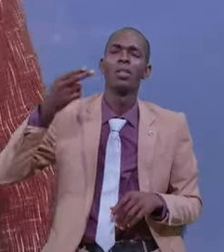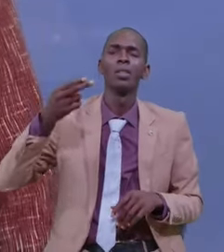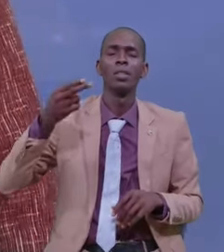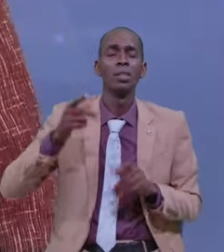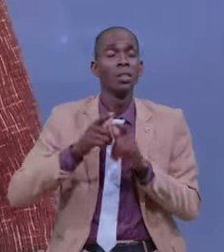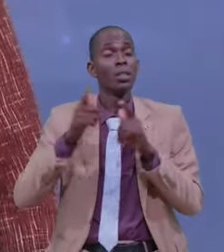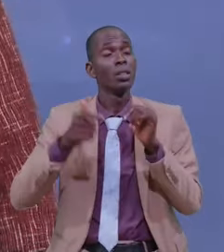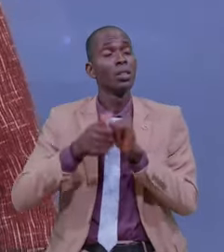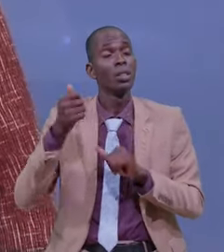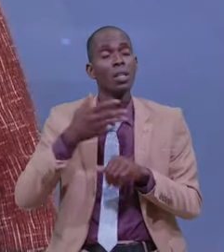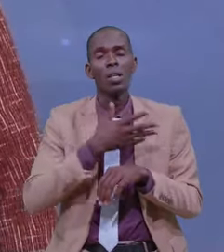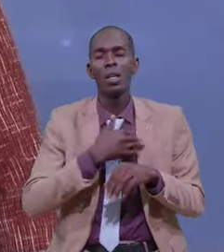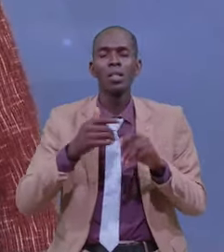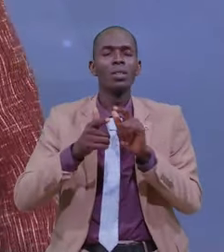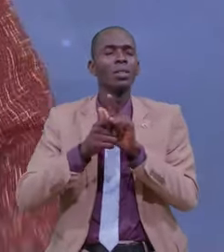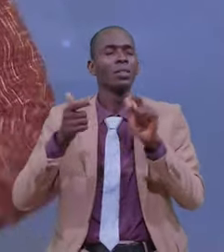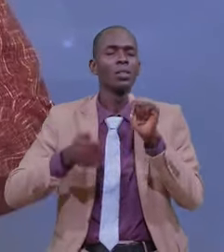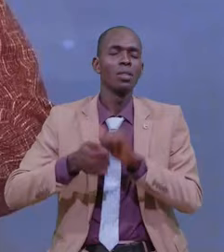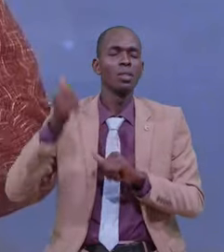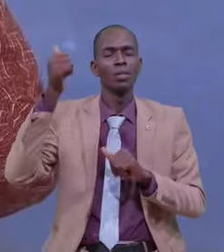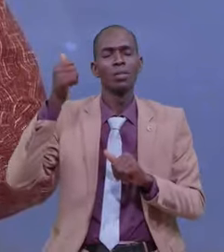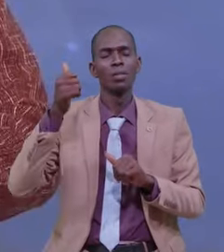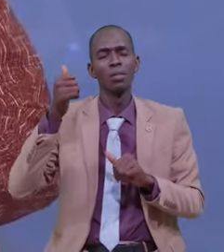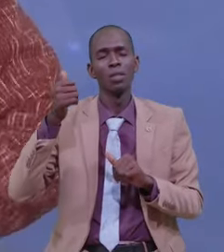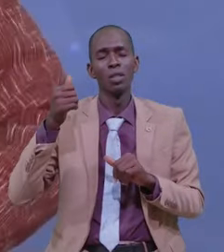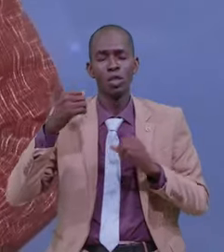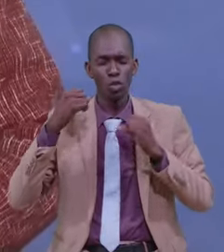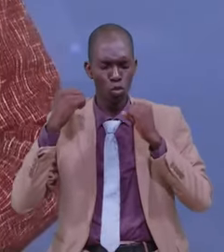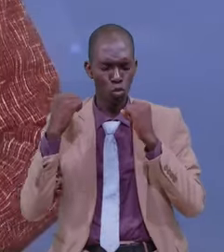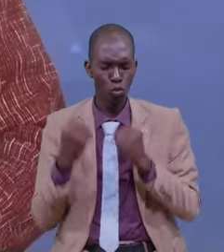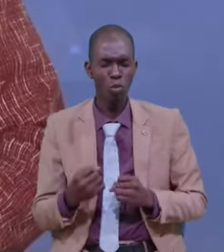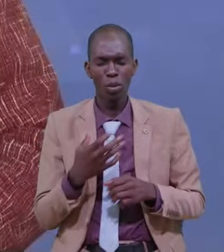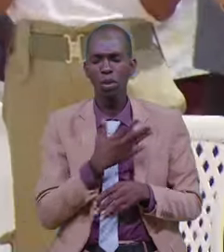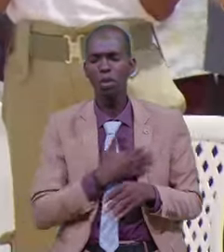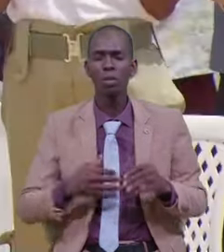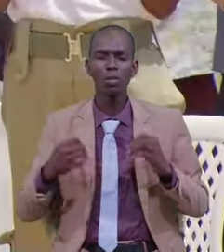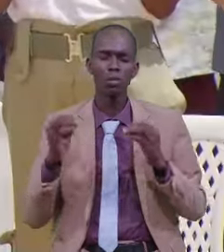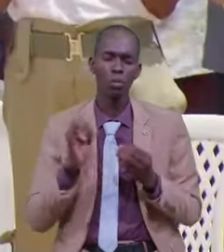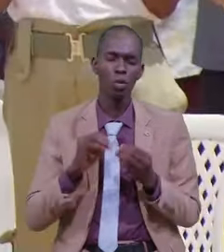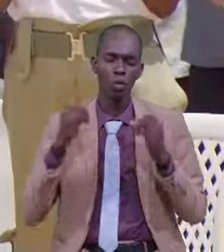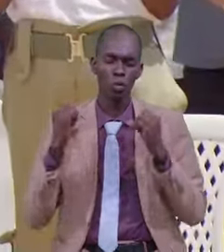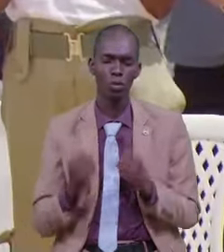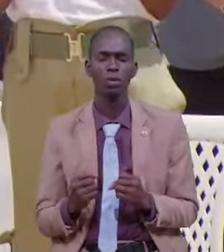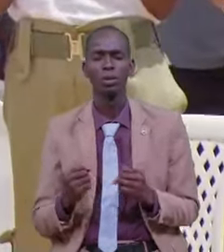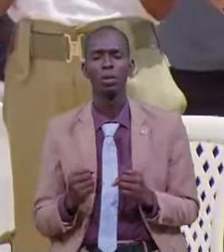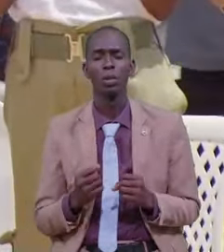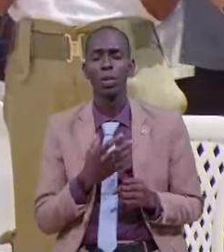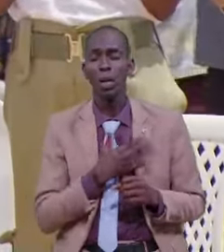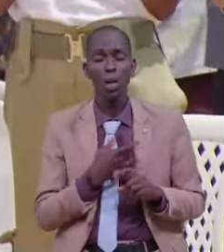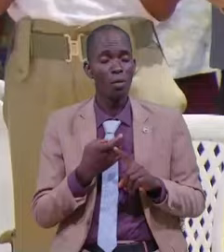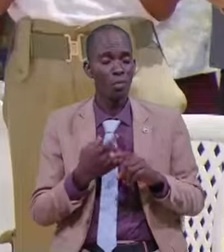Greater and greater. Stronger and stronger. And from this